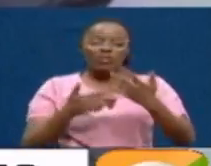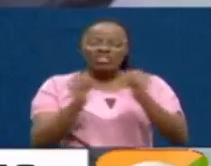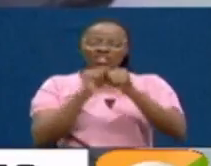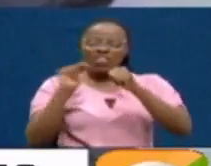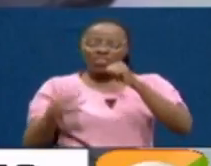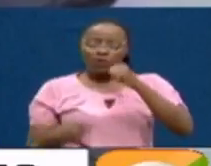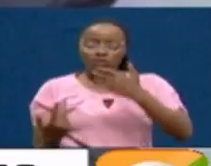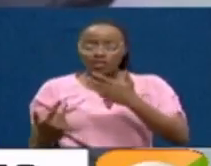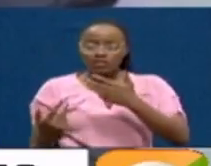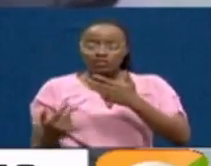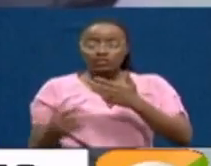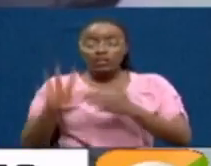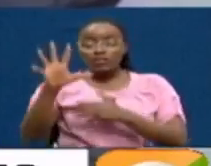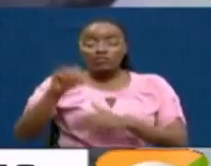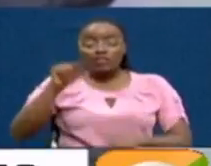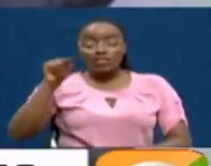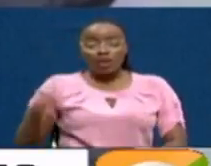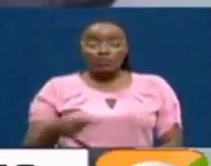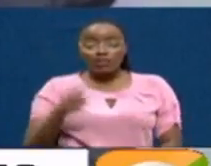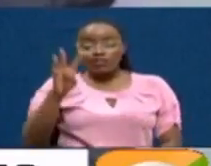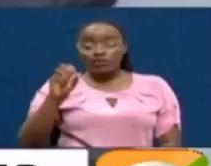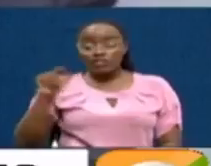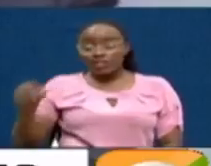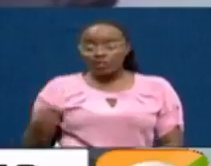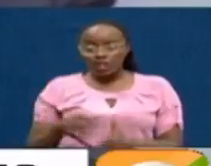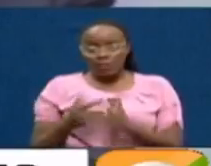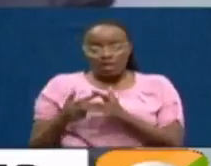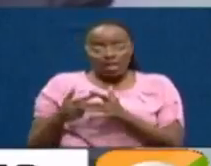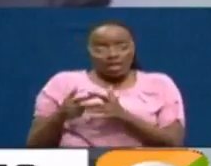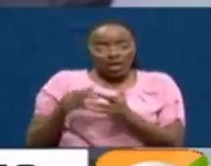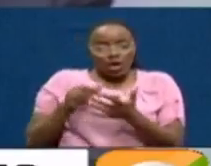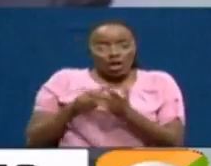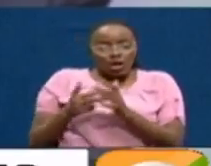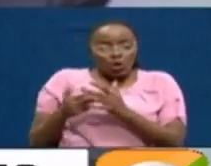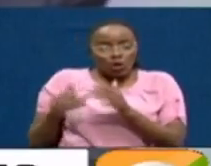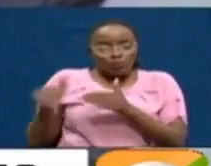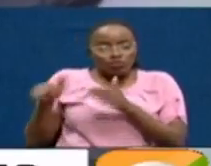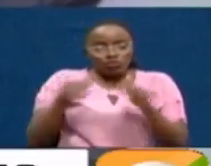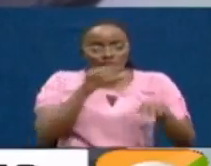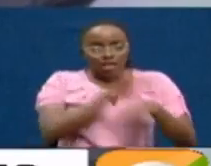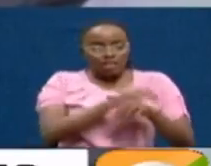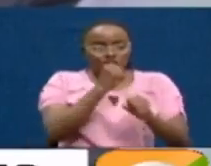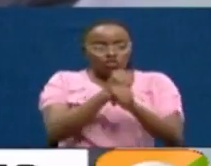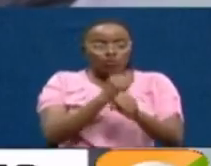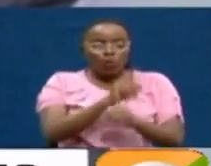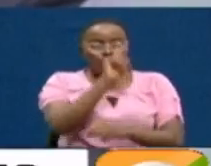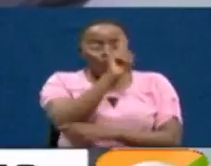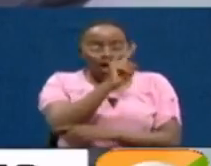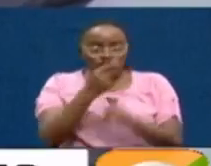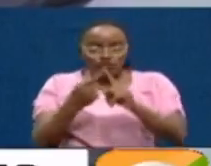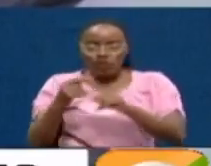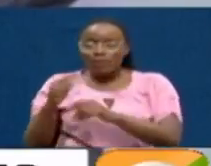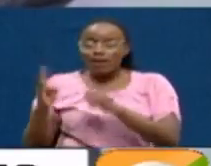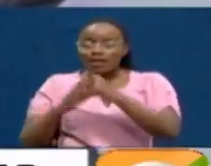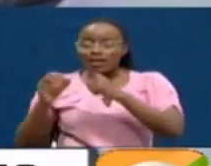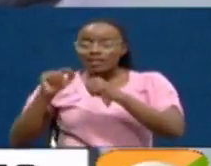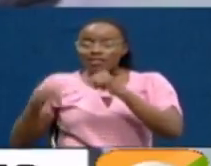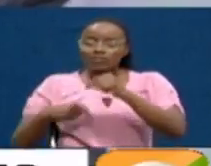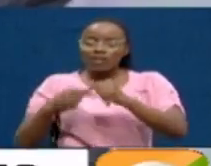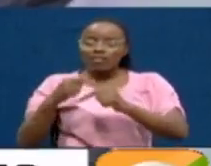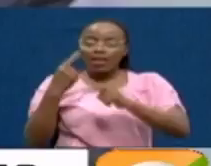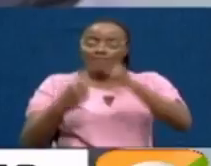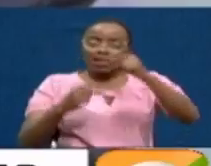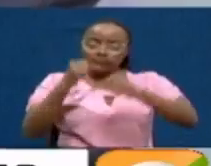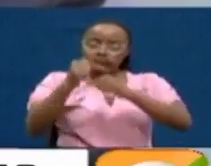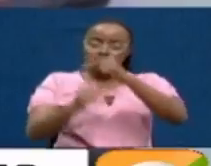10,000 were taken. So 50,000 plus 40,000, your chance of getting a job is now 1 out of 90,000. And the subsequent years continue,